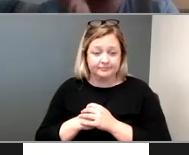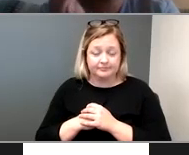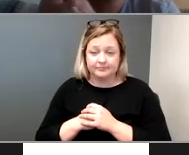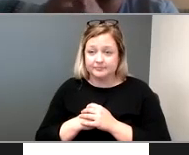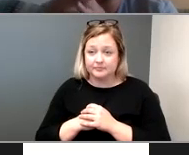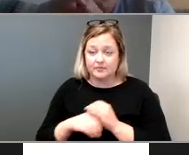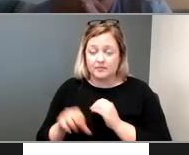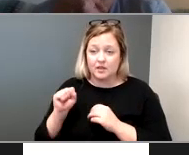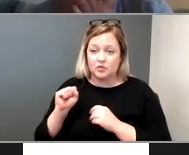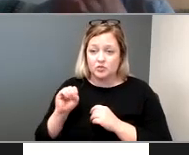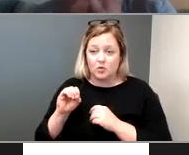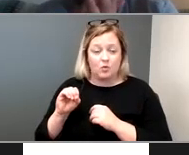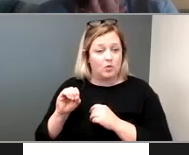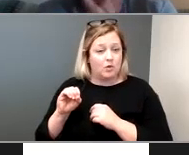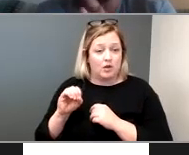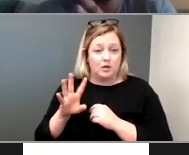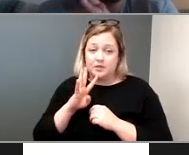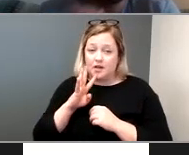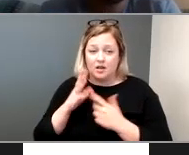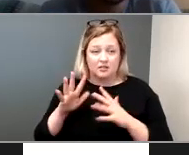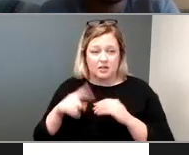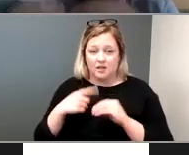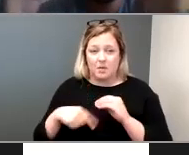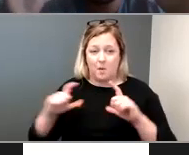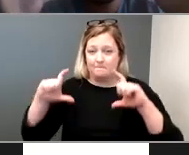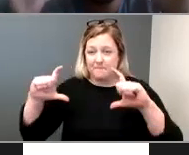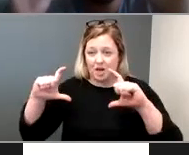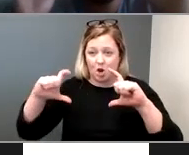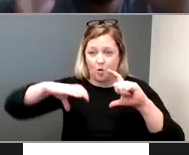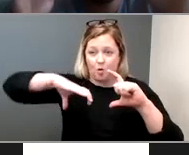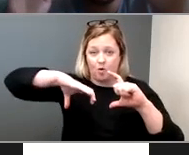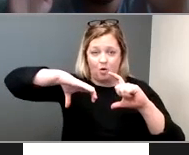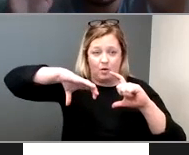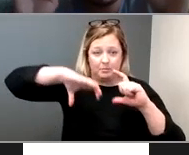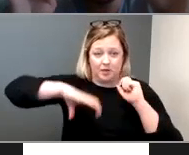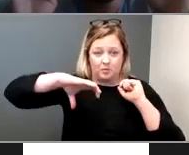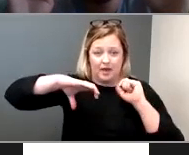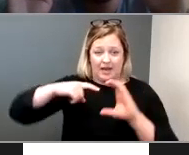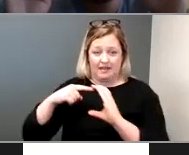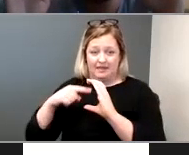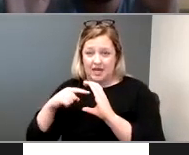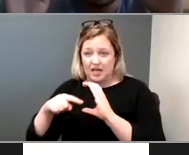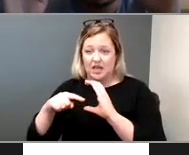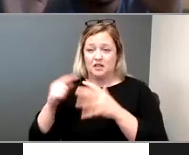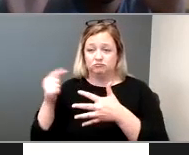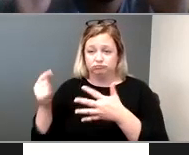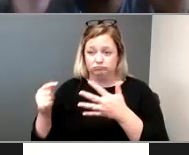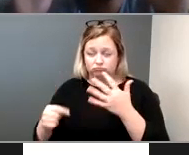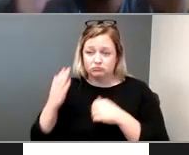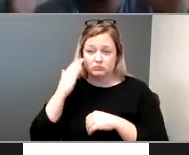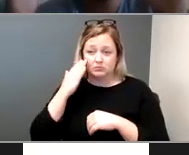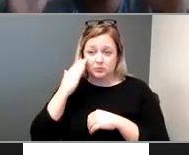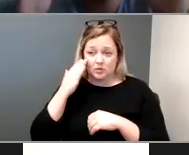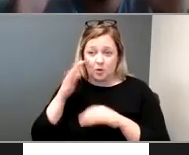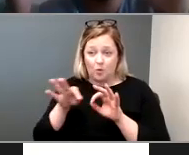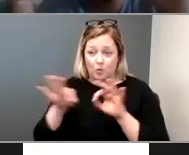So we talked about big O, big omega, big theta, small omega, but intuitively we know that our asymptotic notations for big O, it is